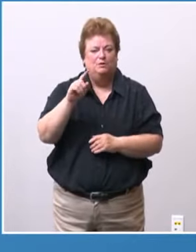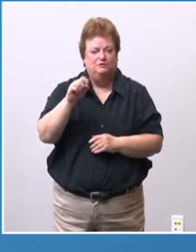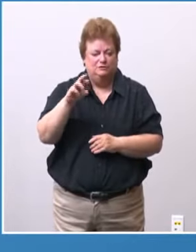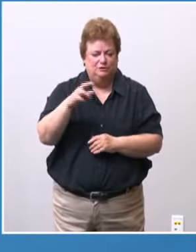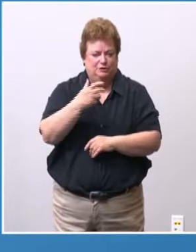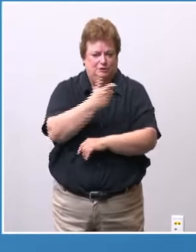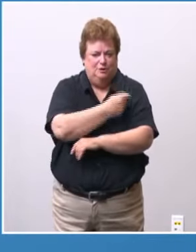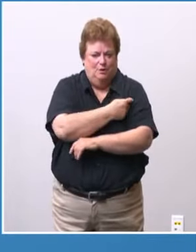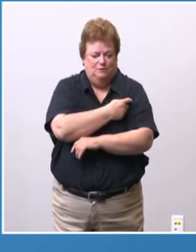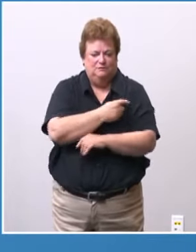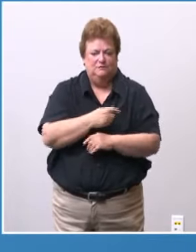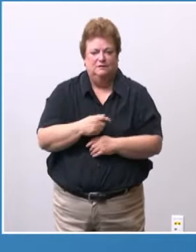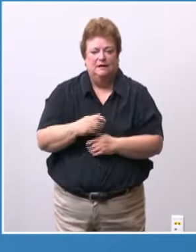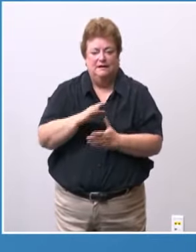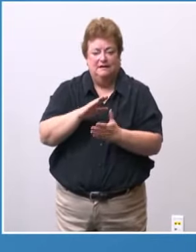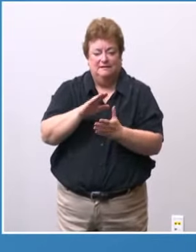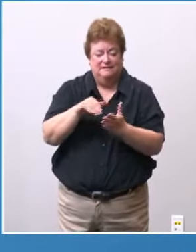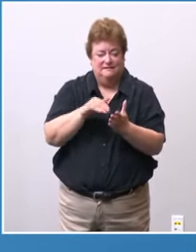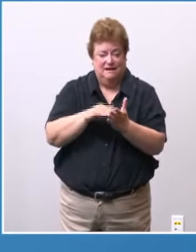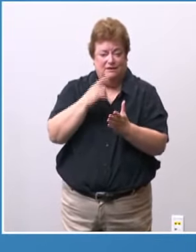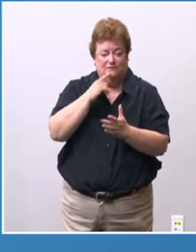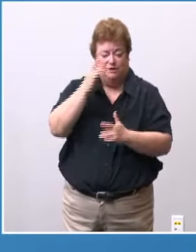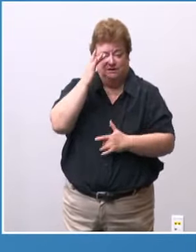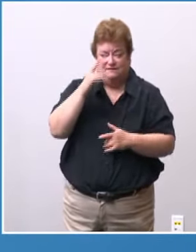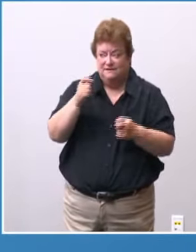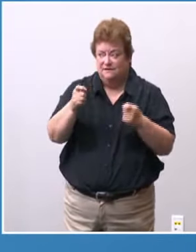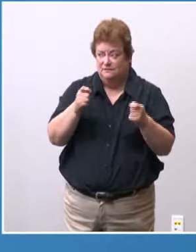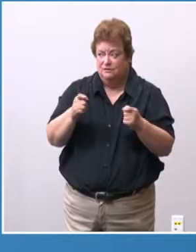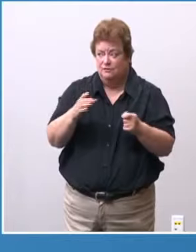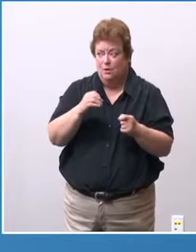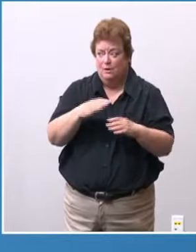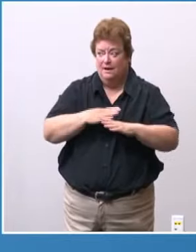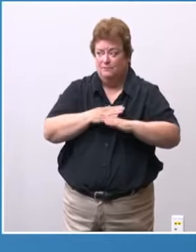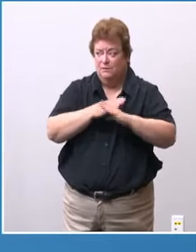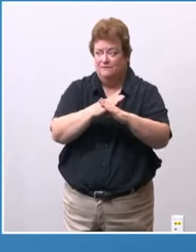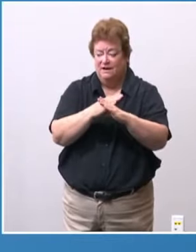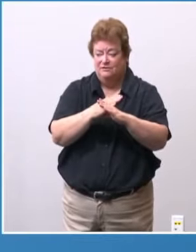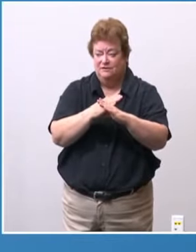vaccine. The Centers for Disease Control and Prevention